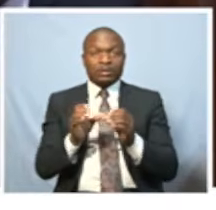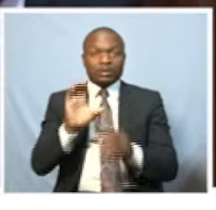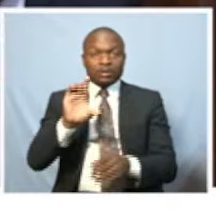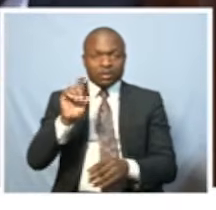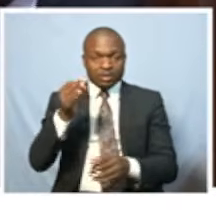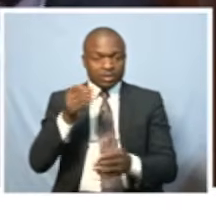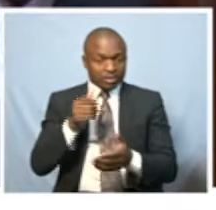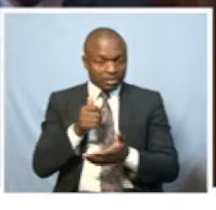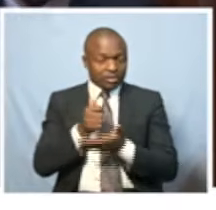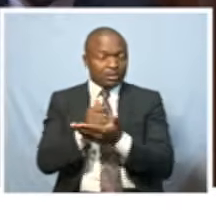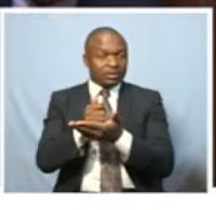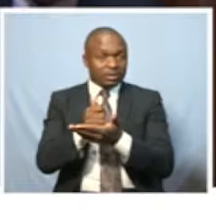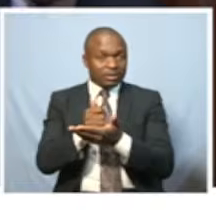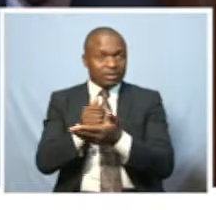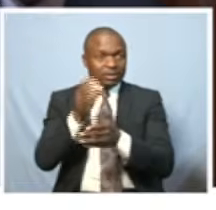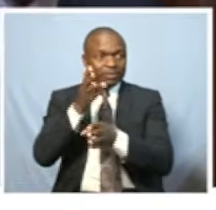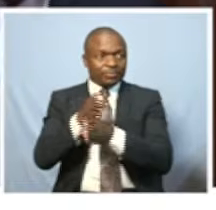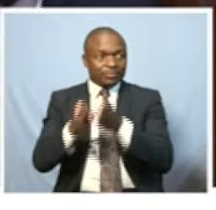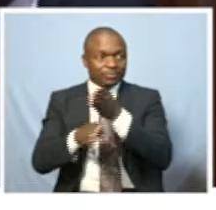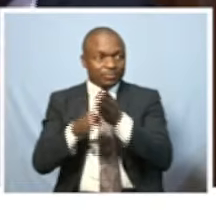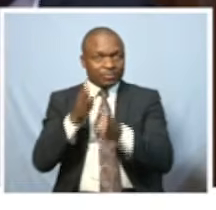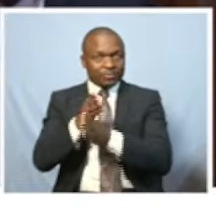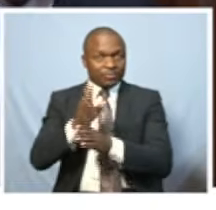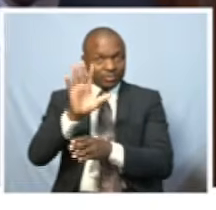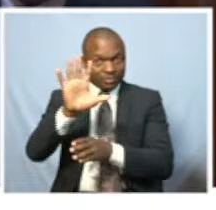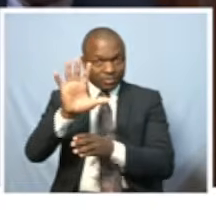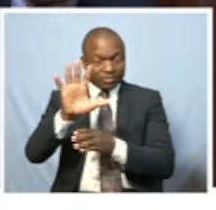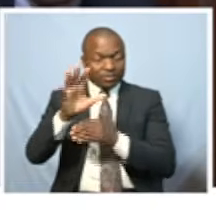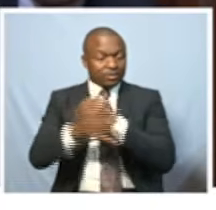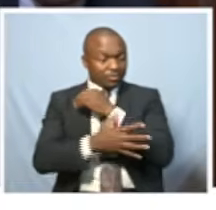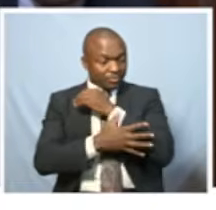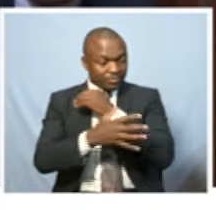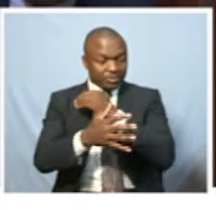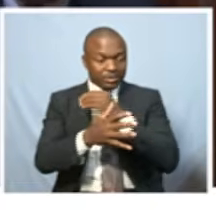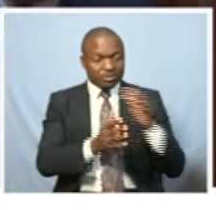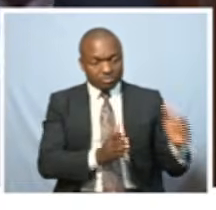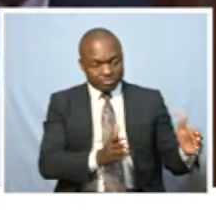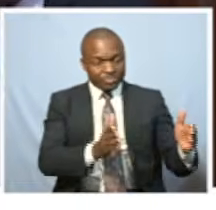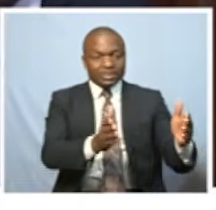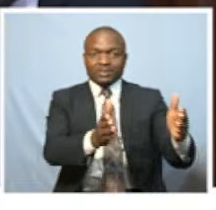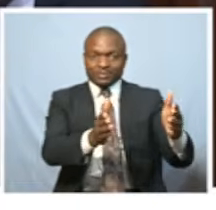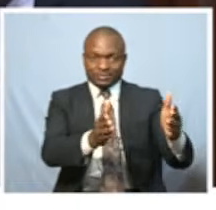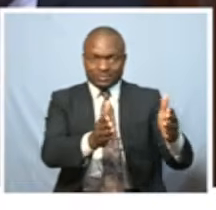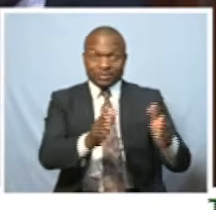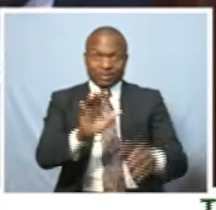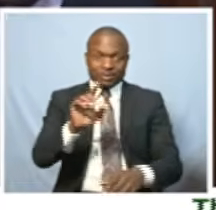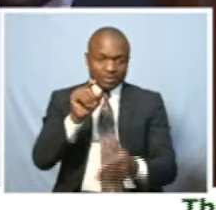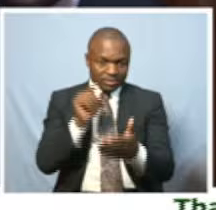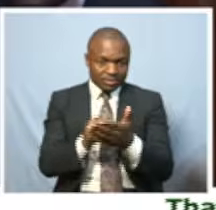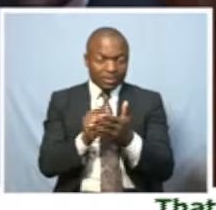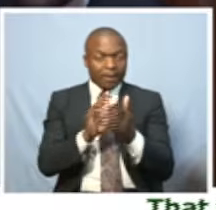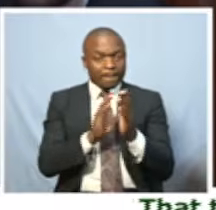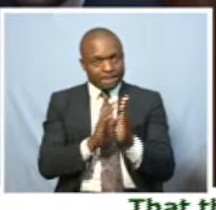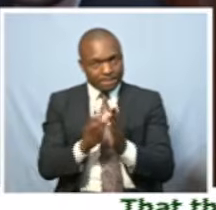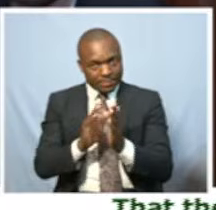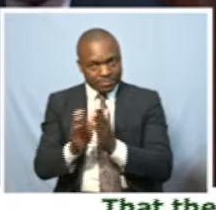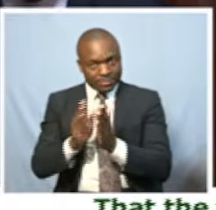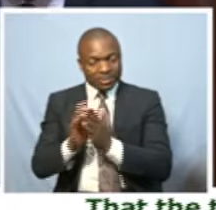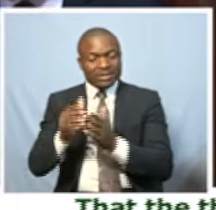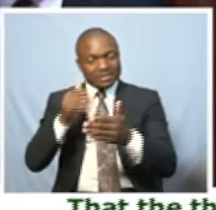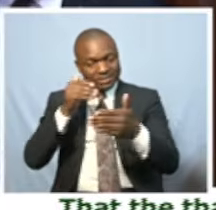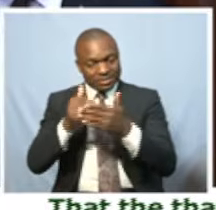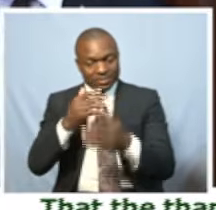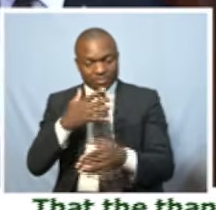has facilitated the construction of 5 maternity annexes. This intervention is close